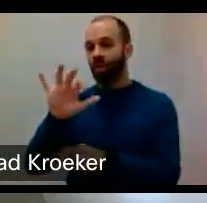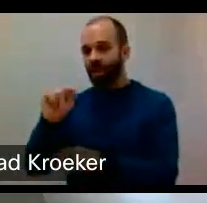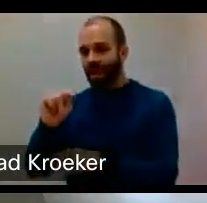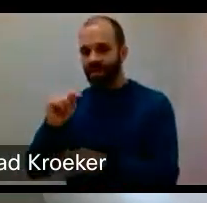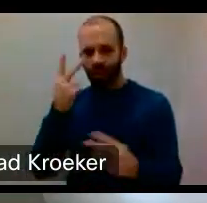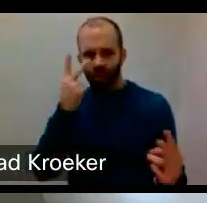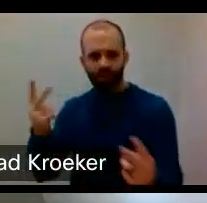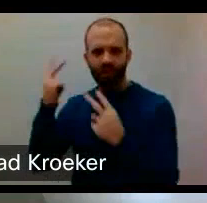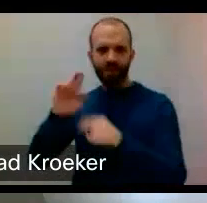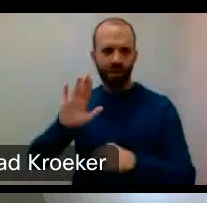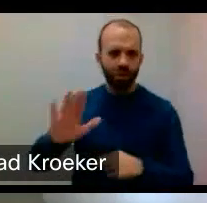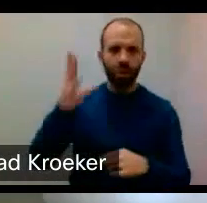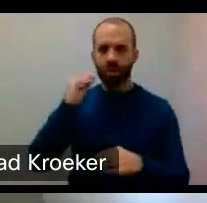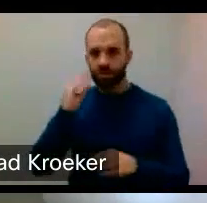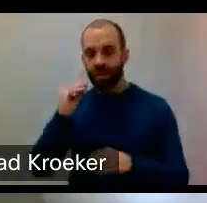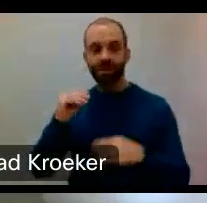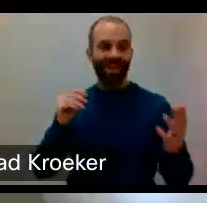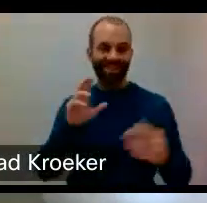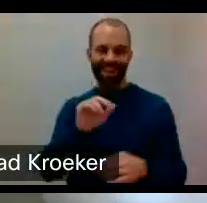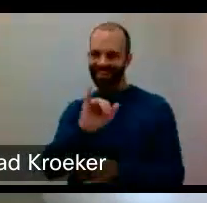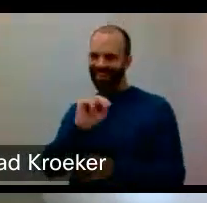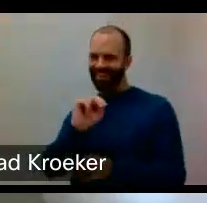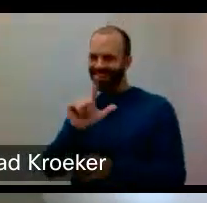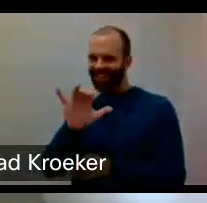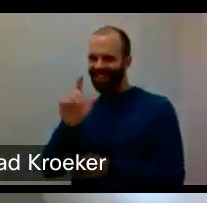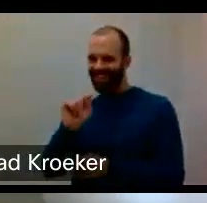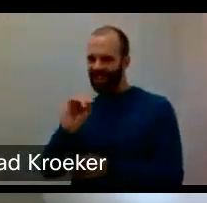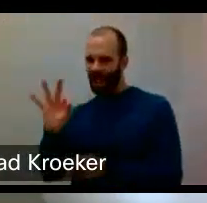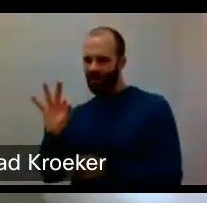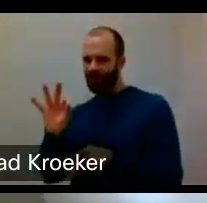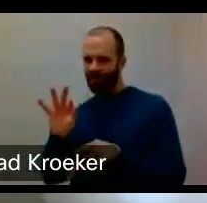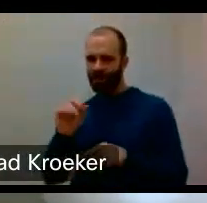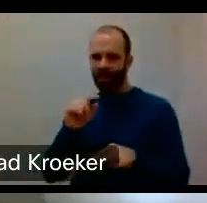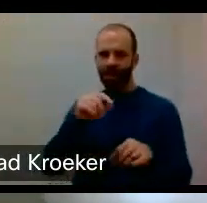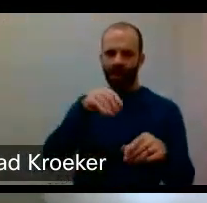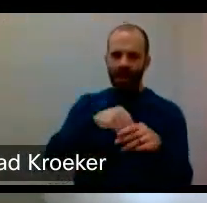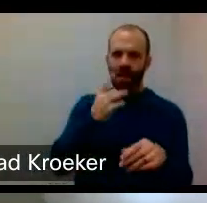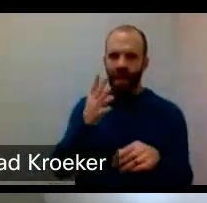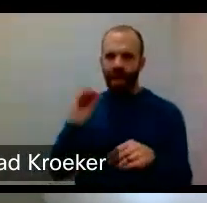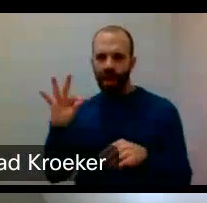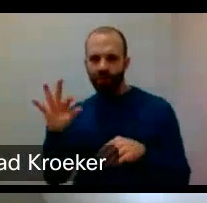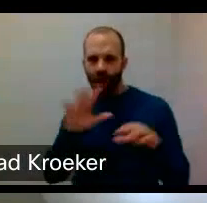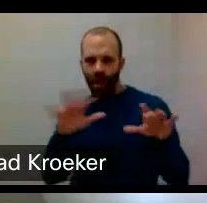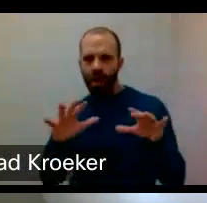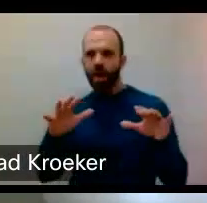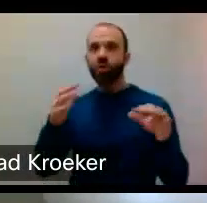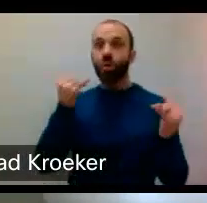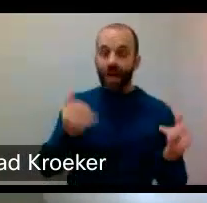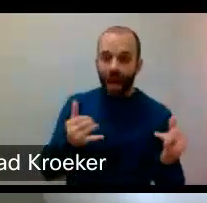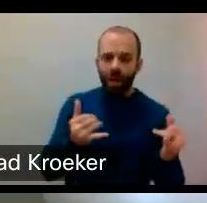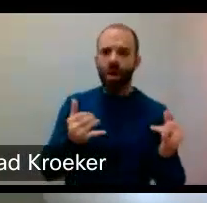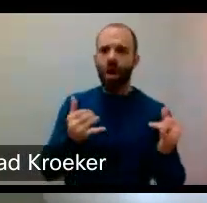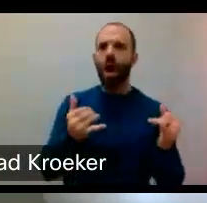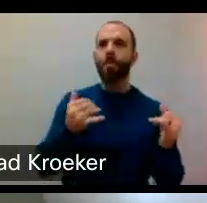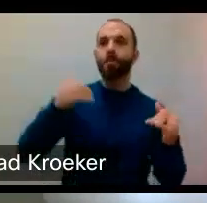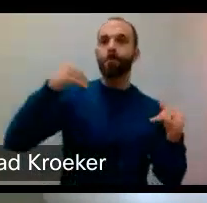your recent learning. That phrase, in light of something. Now that you know, or now that you